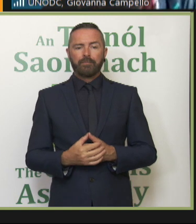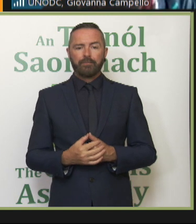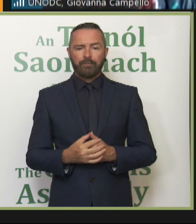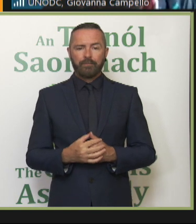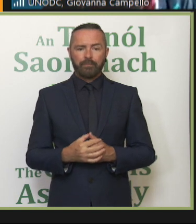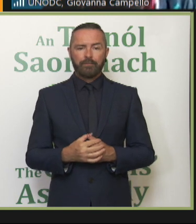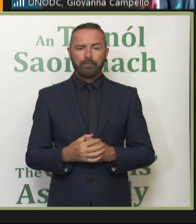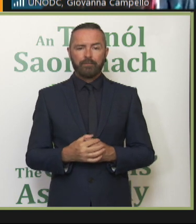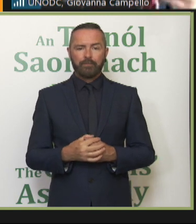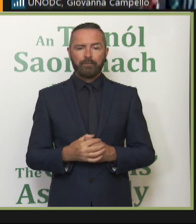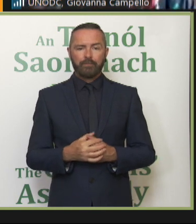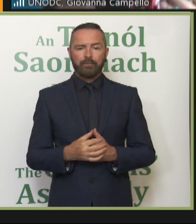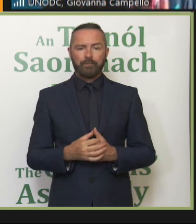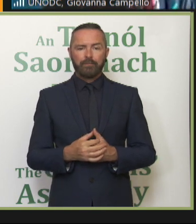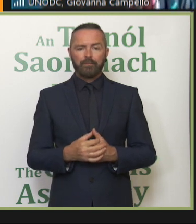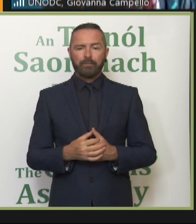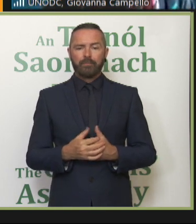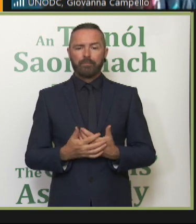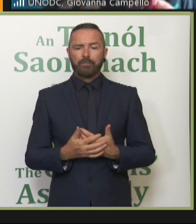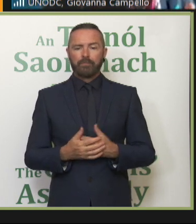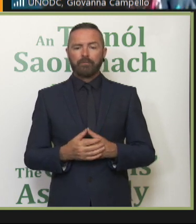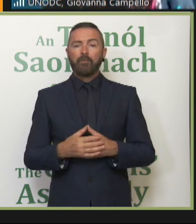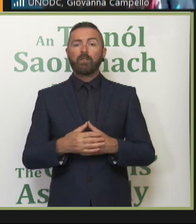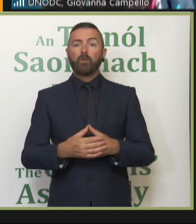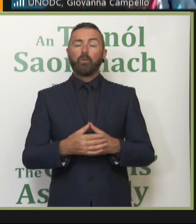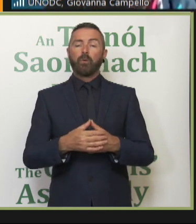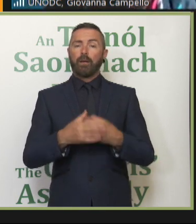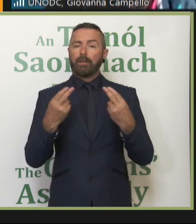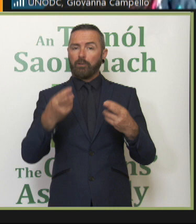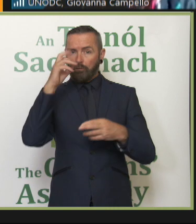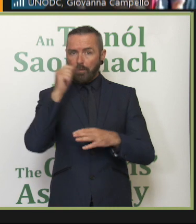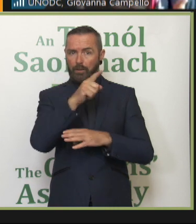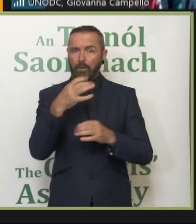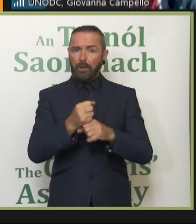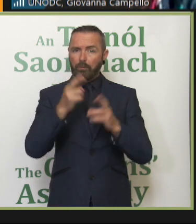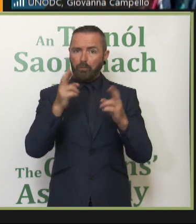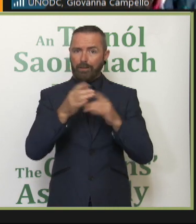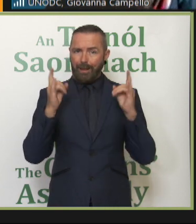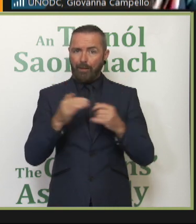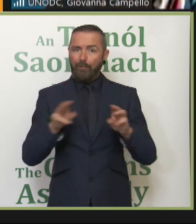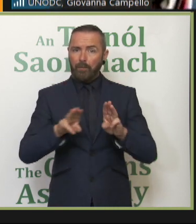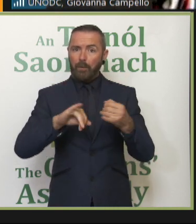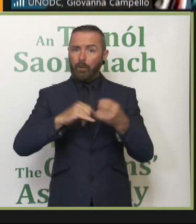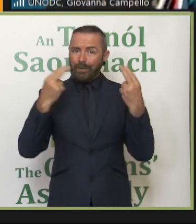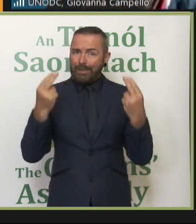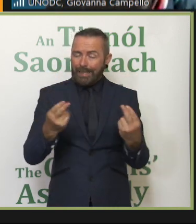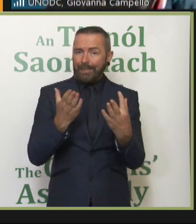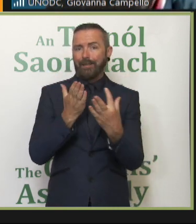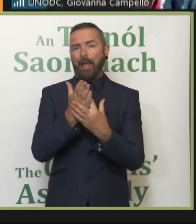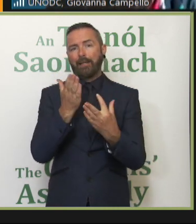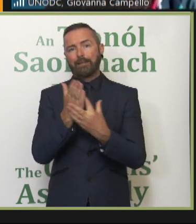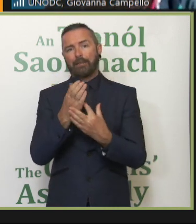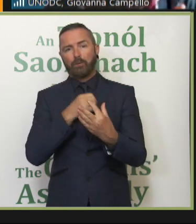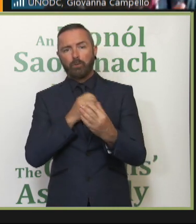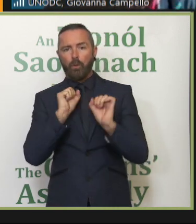I would like to remind everybody is the right to health of the people who need access to controlled